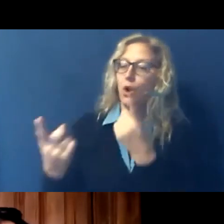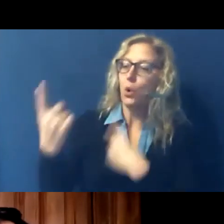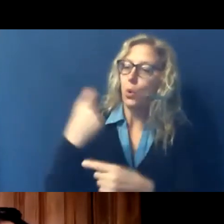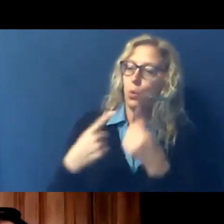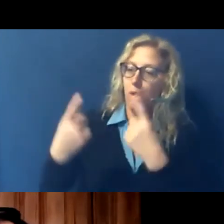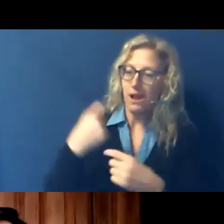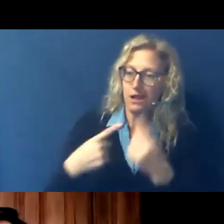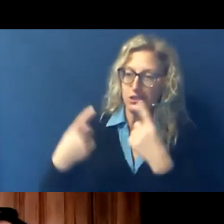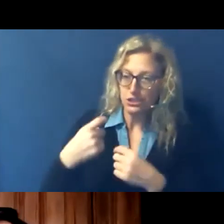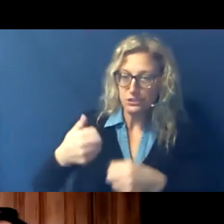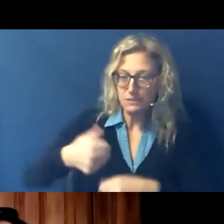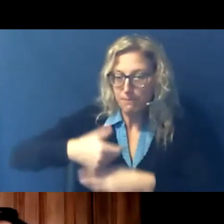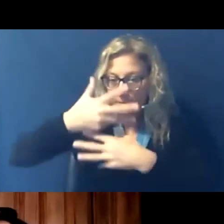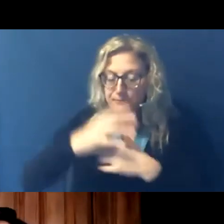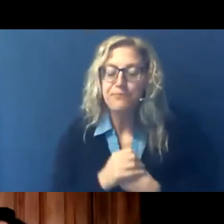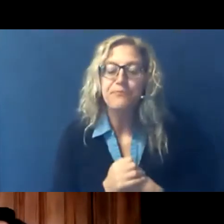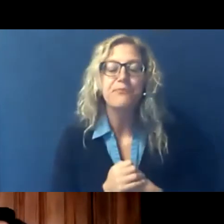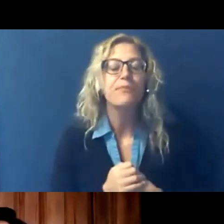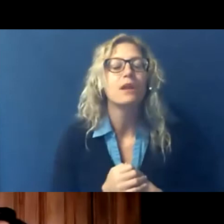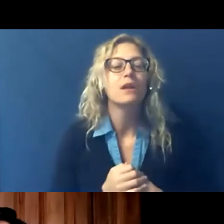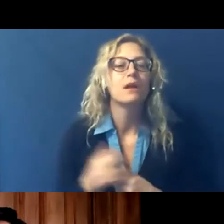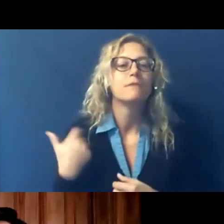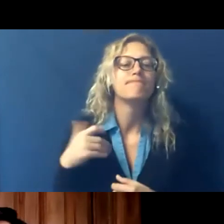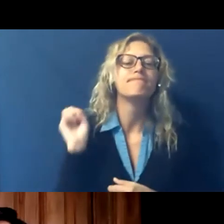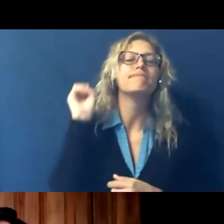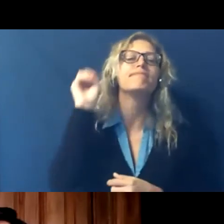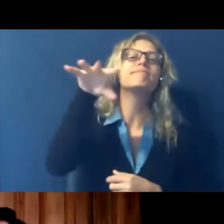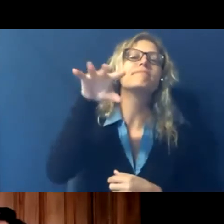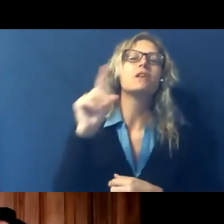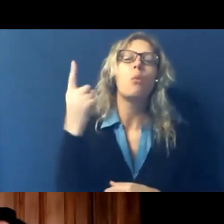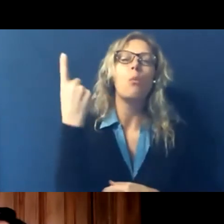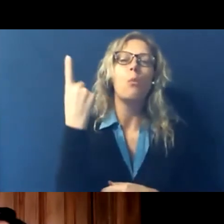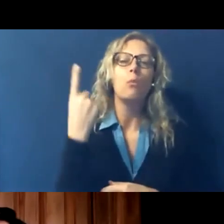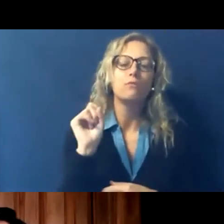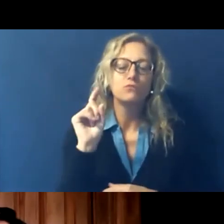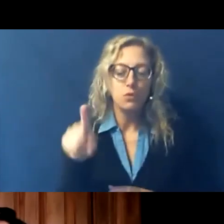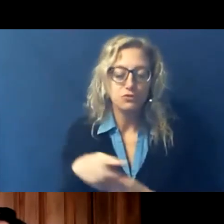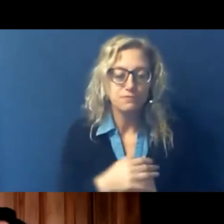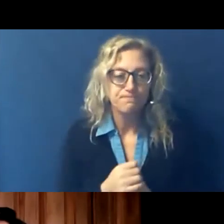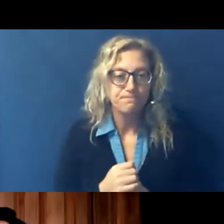be teed up, let me throw out the first one.